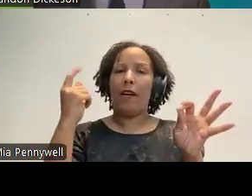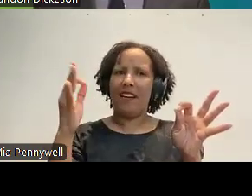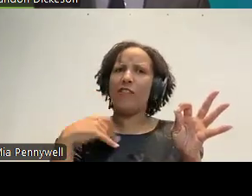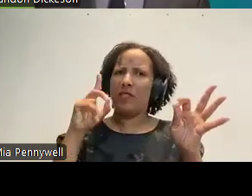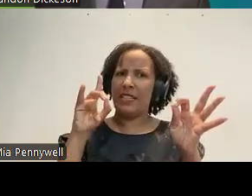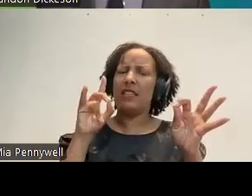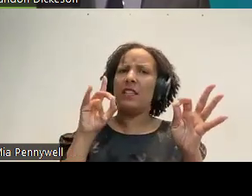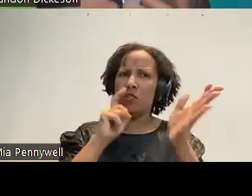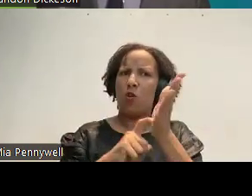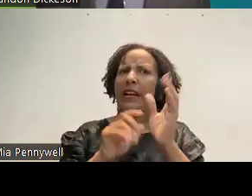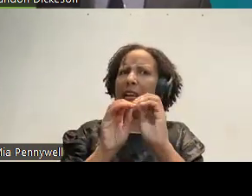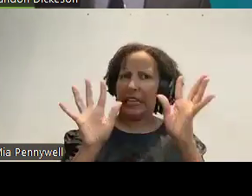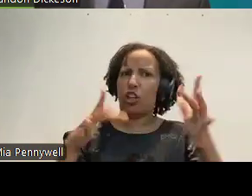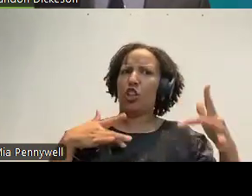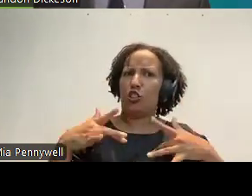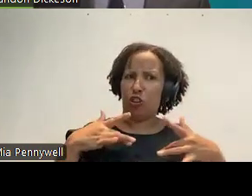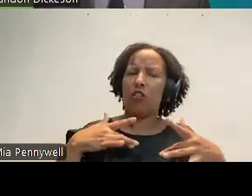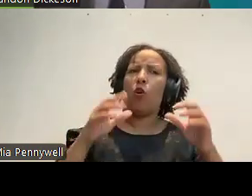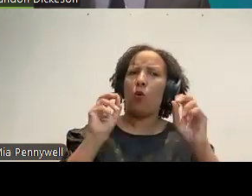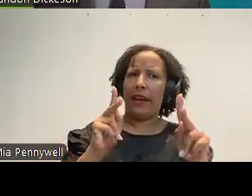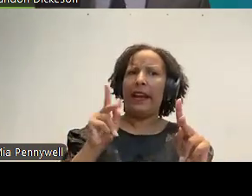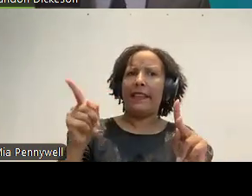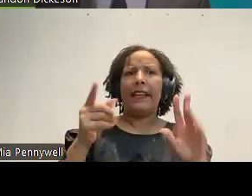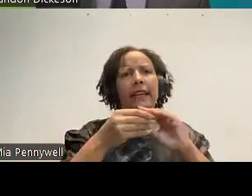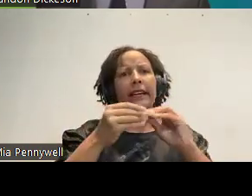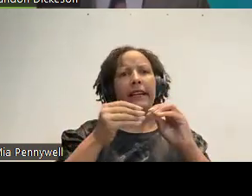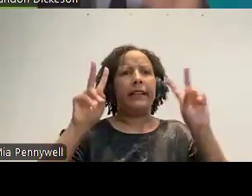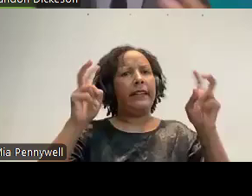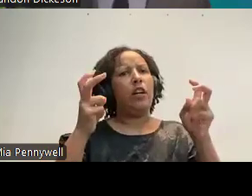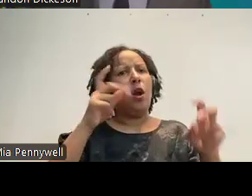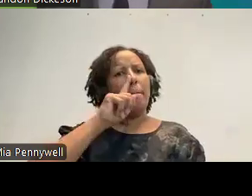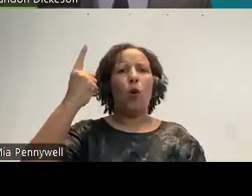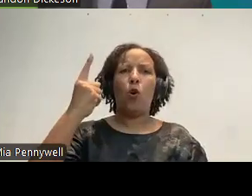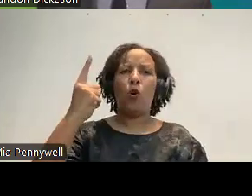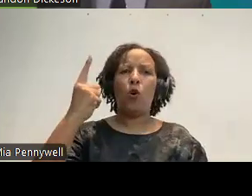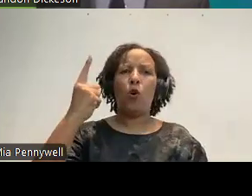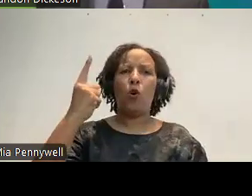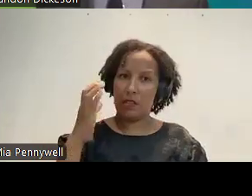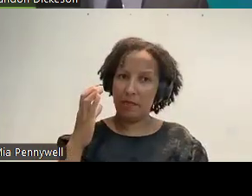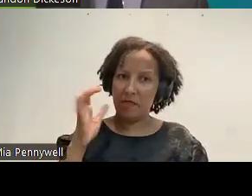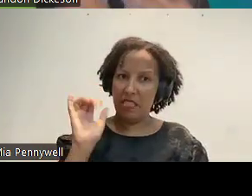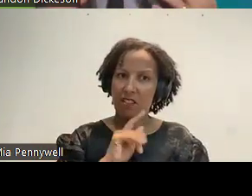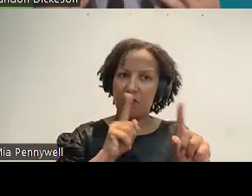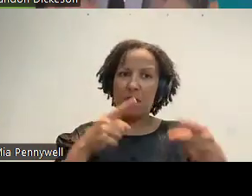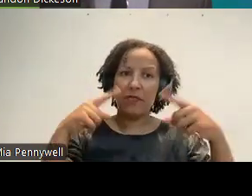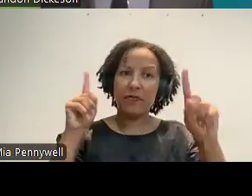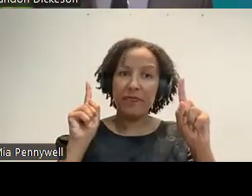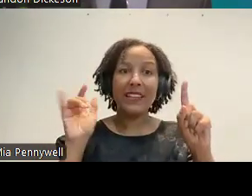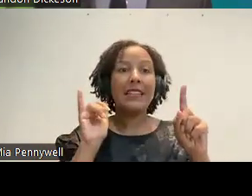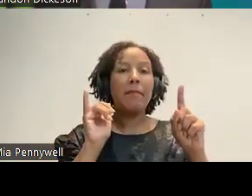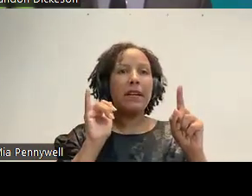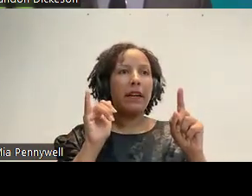concern. And this has just been, what they've learned works. Same with the mischievousness, lying, and theft. It's what they